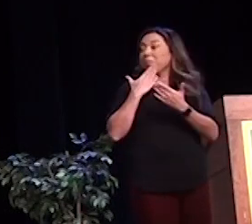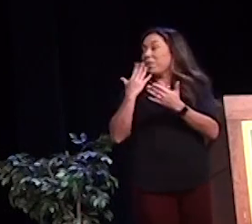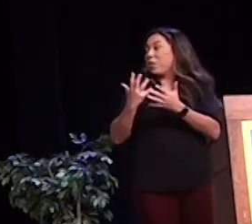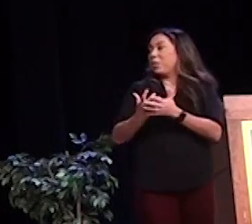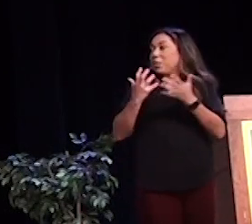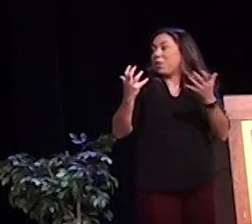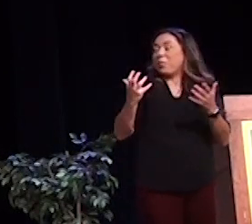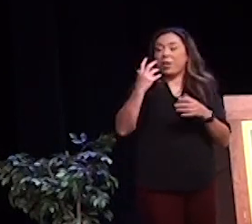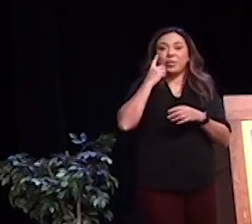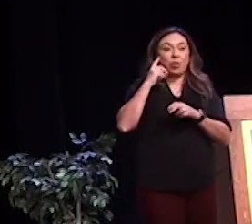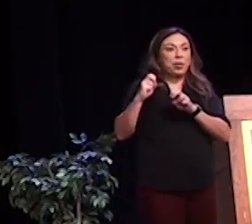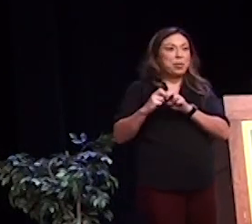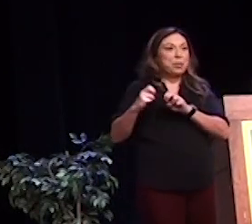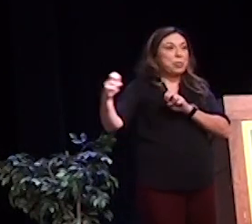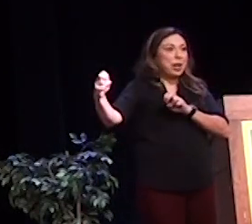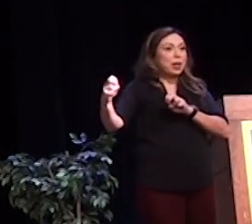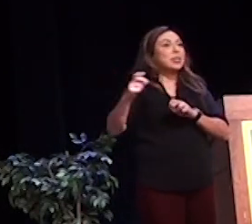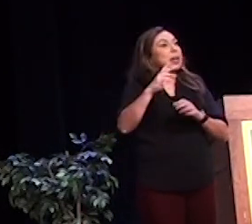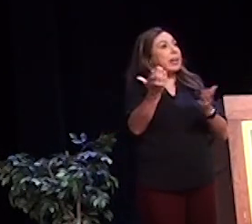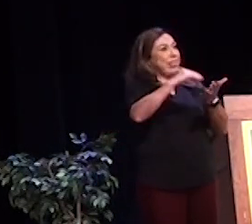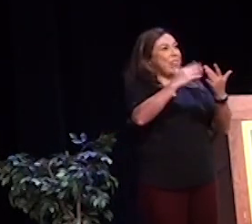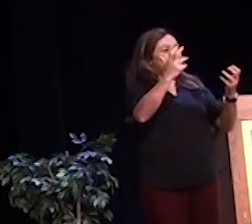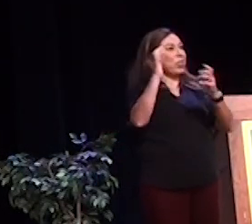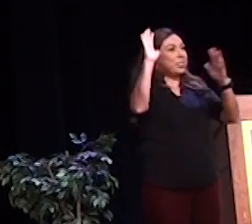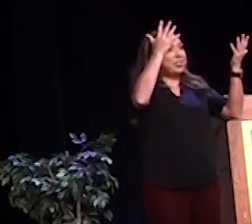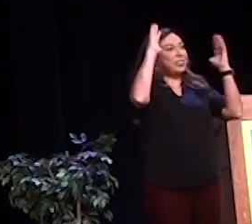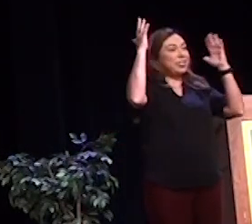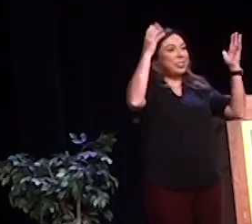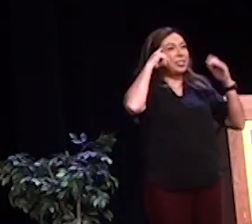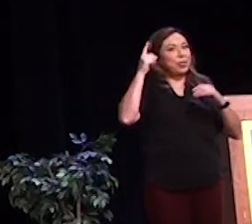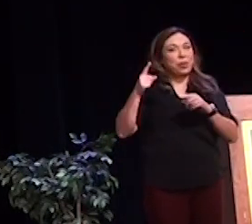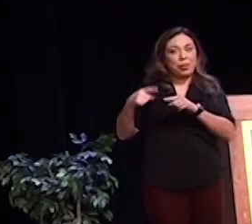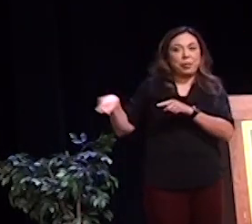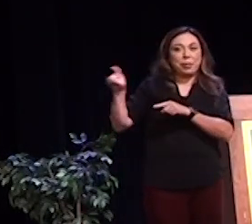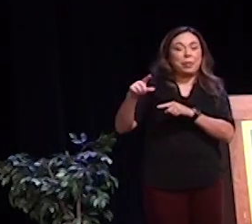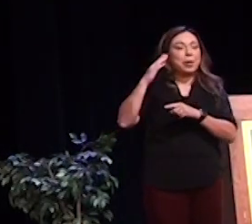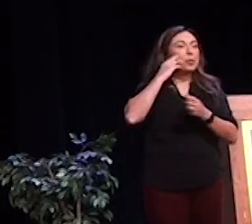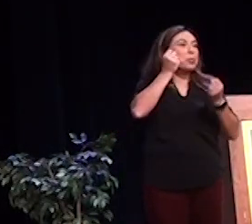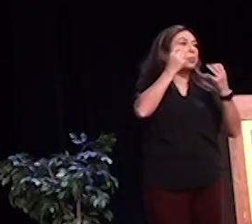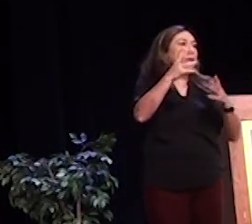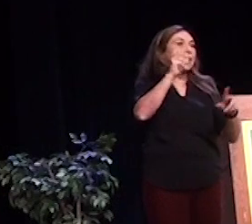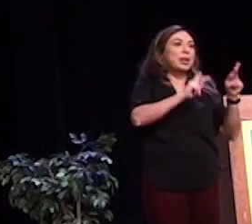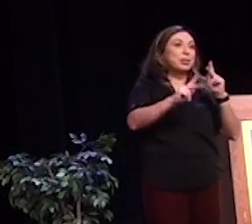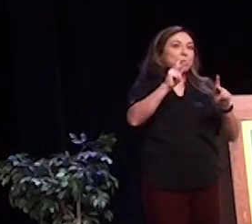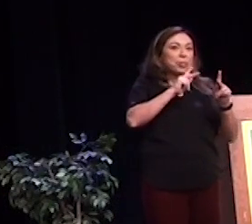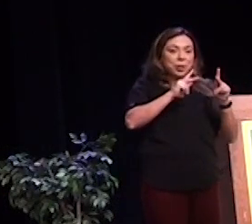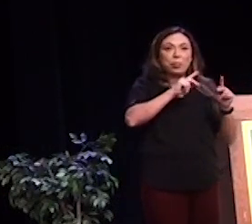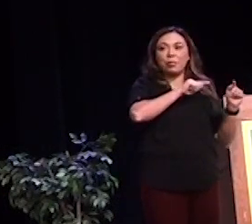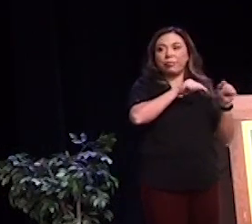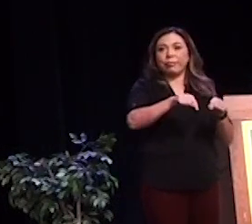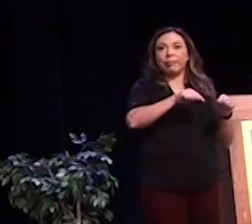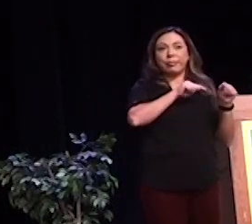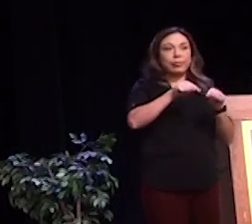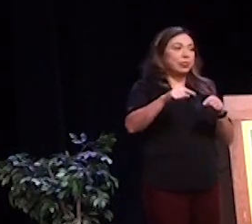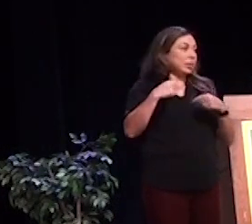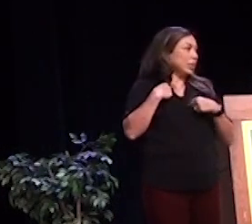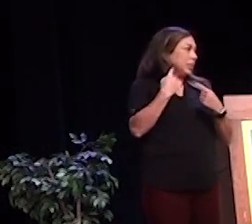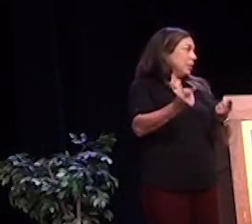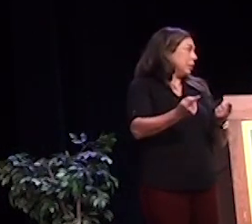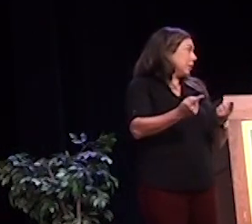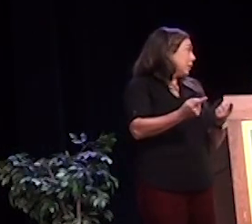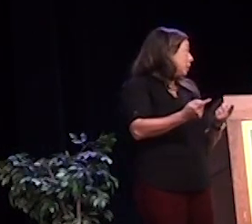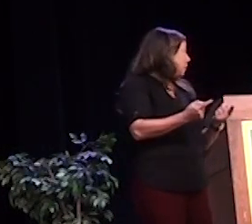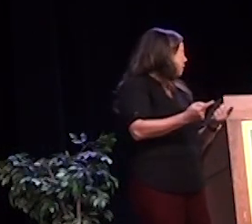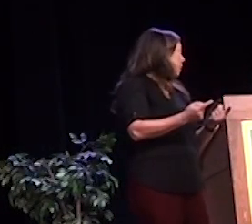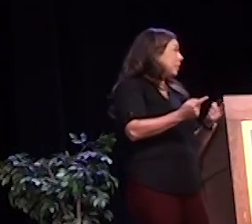Thank you so much to our panelists. Can we do another round of applause? There are many people who have been here since